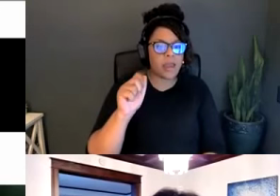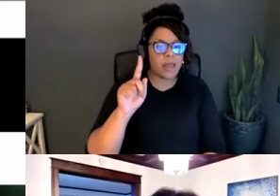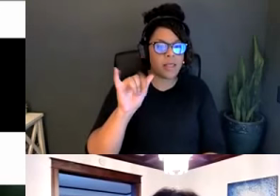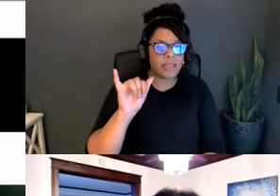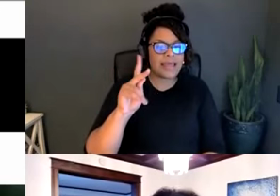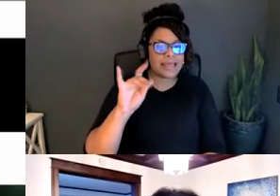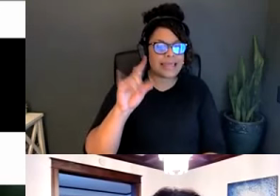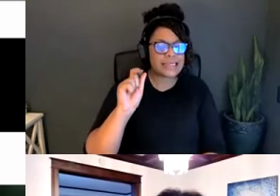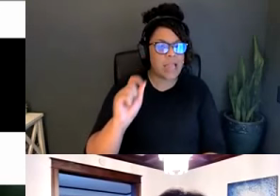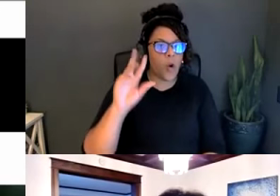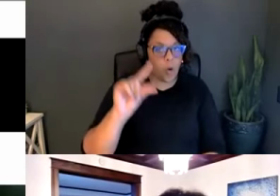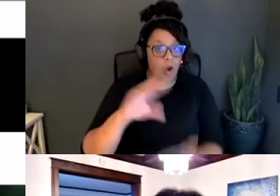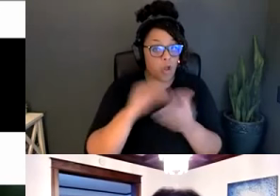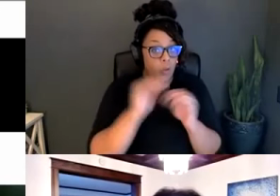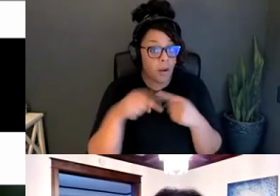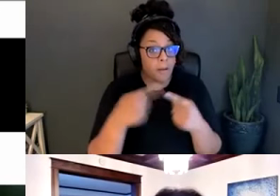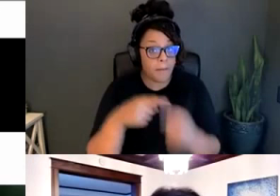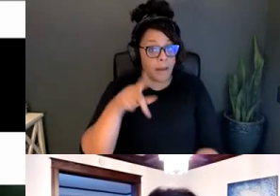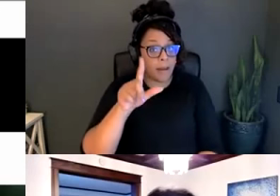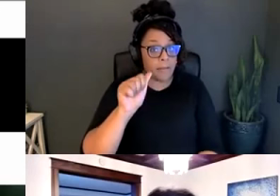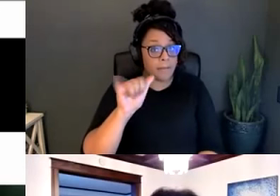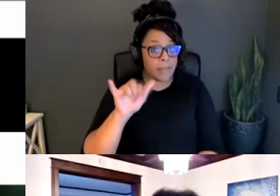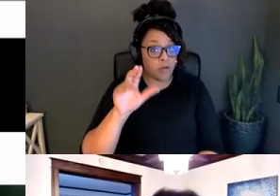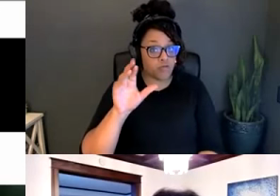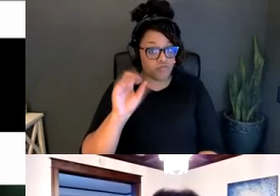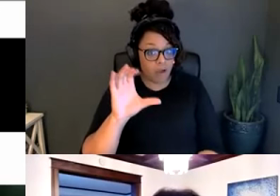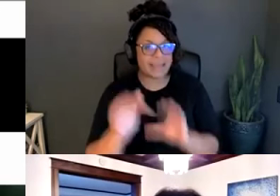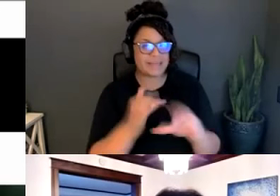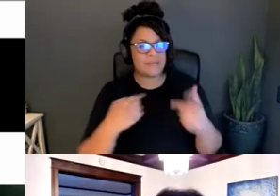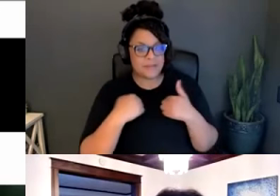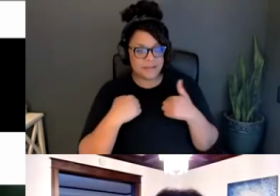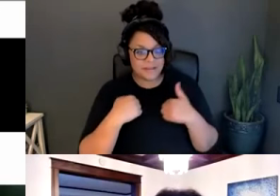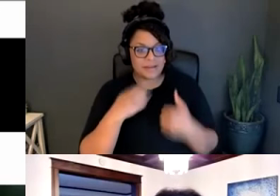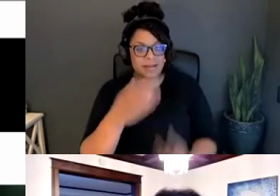info@healthikids.org. And to learn more about PlayROCs Advocacy, you can email myself at